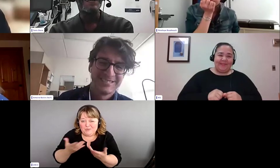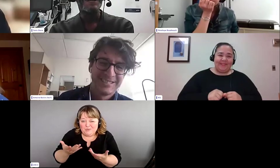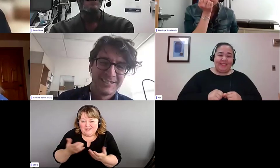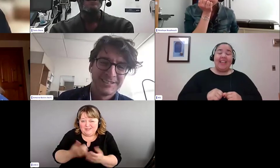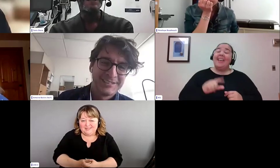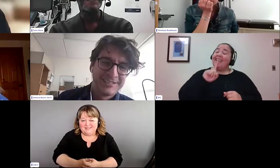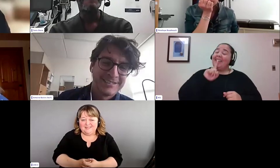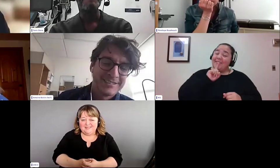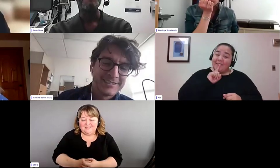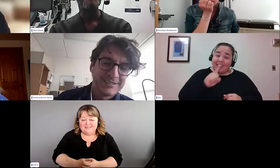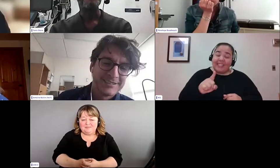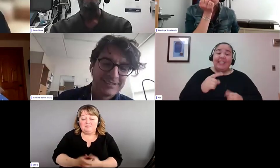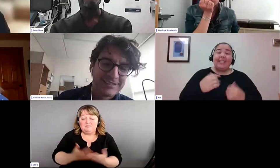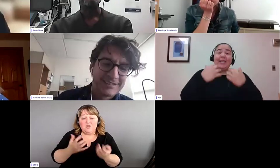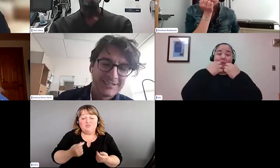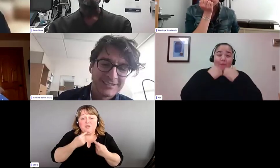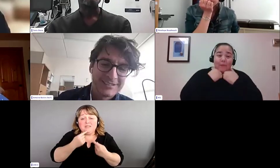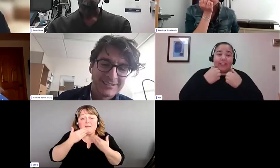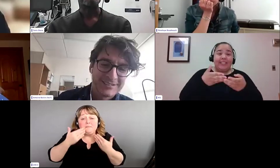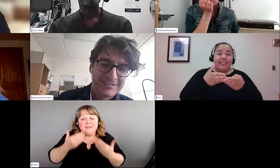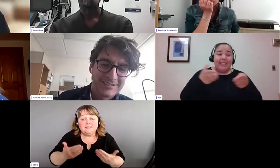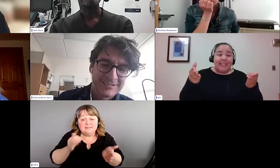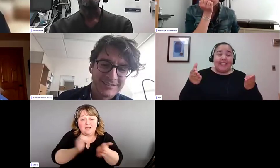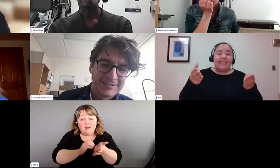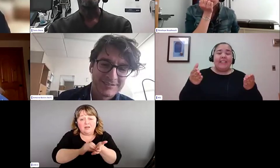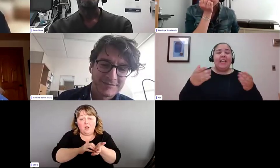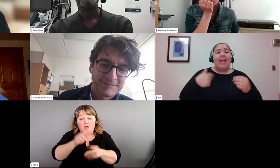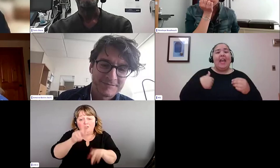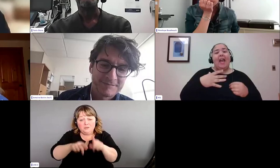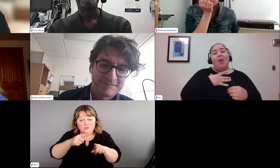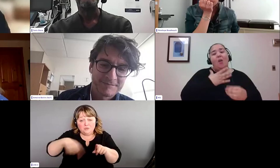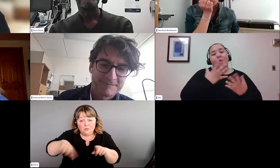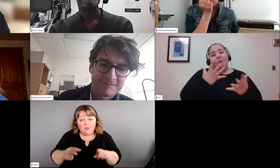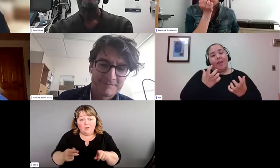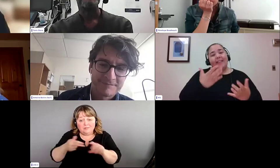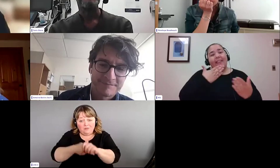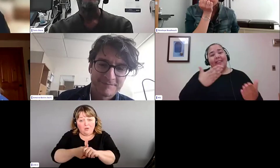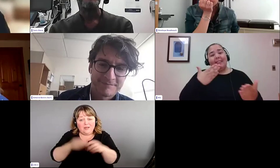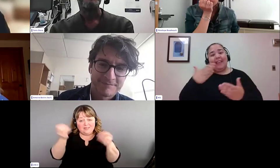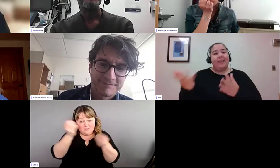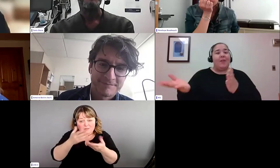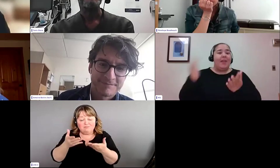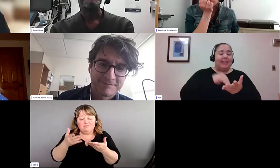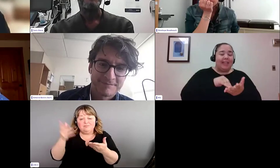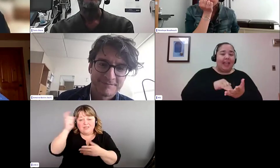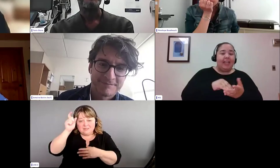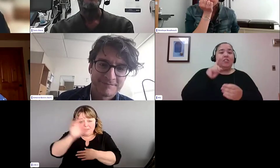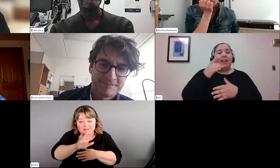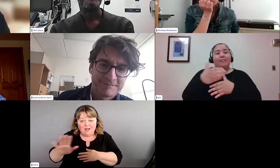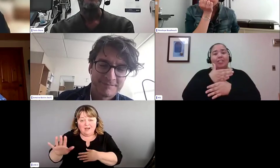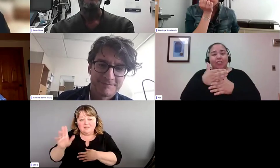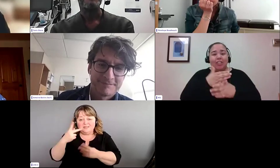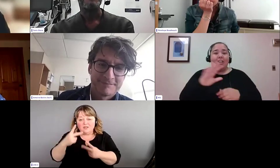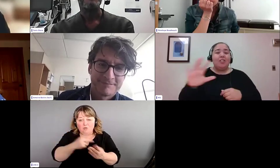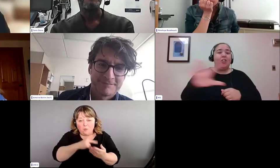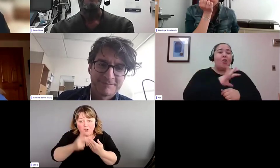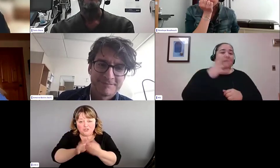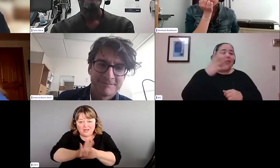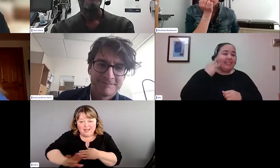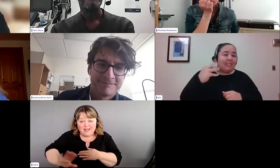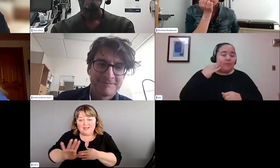I really appreciate. I'd like to thank you once again to have shared your experiences,